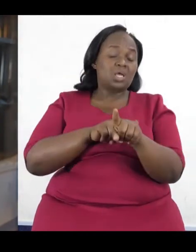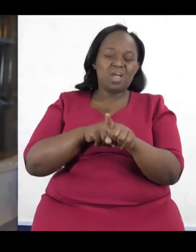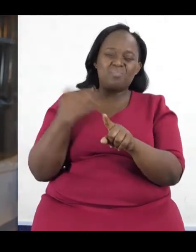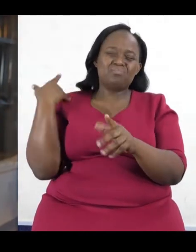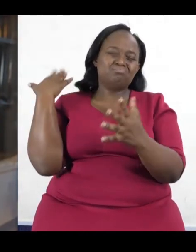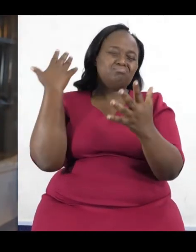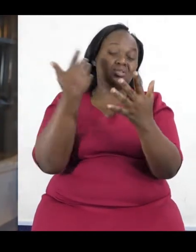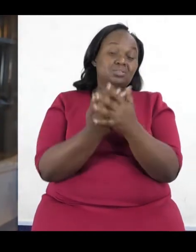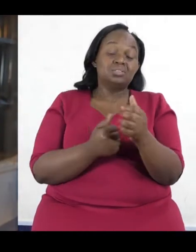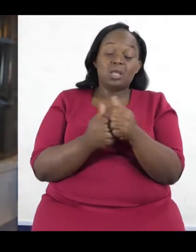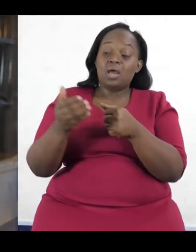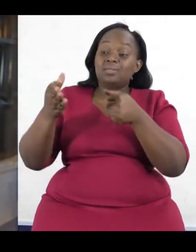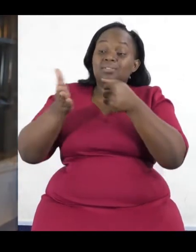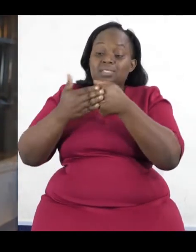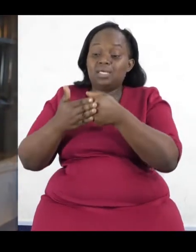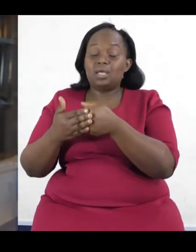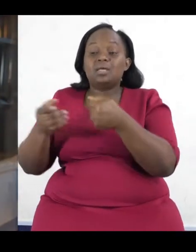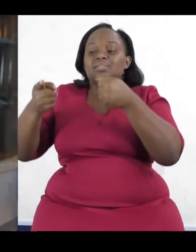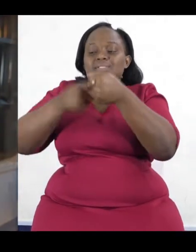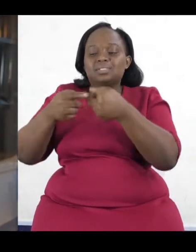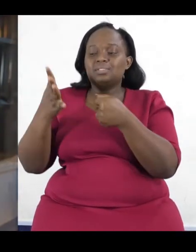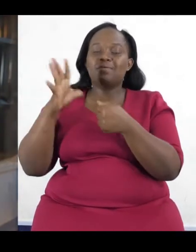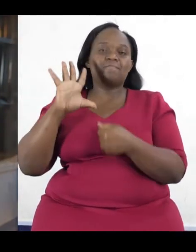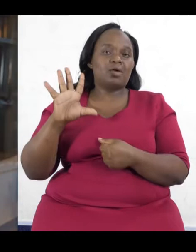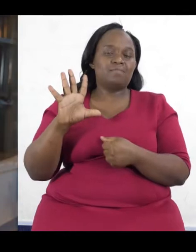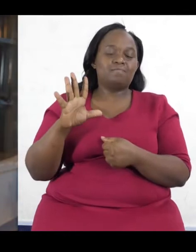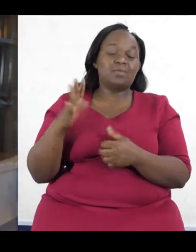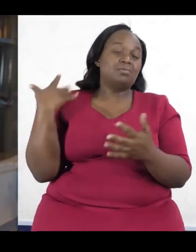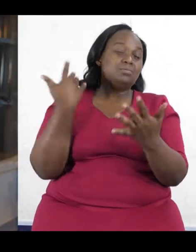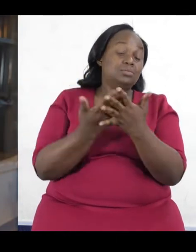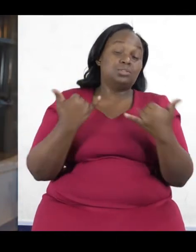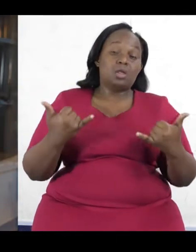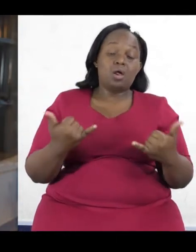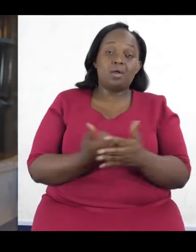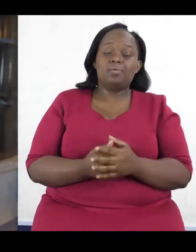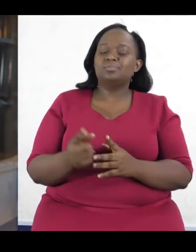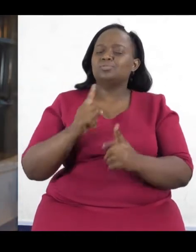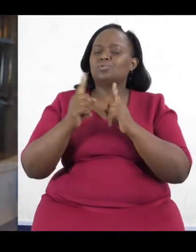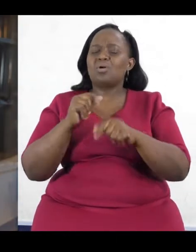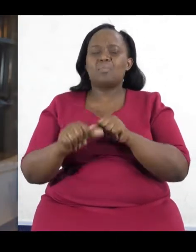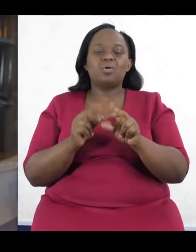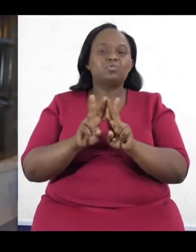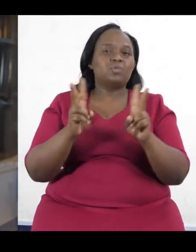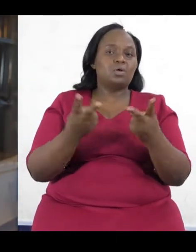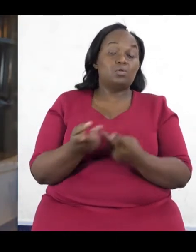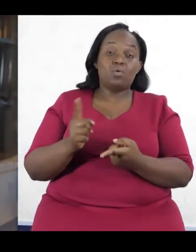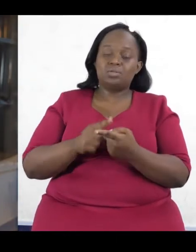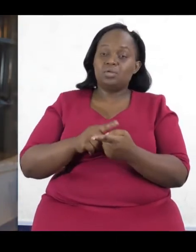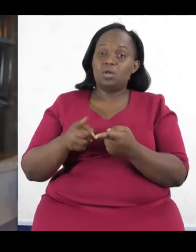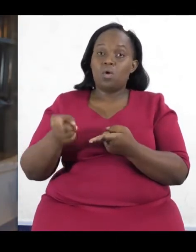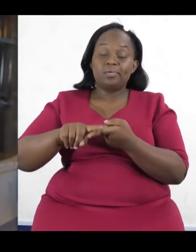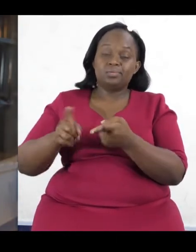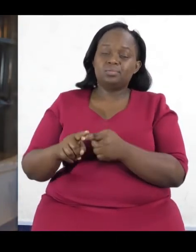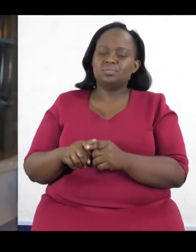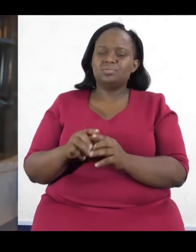1965 to date, we are talking about value addition. We need to operationalize this aspect.